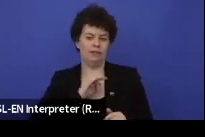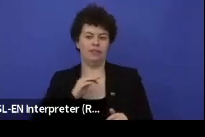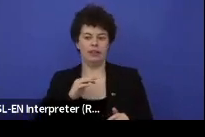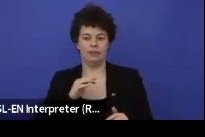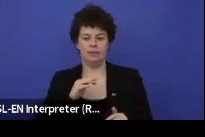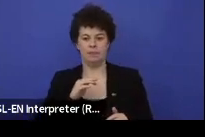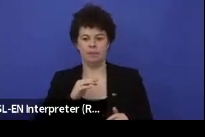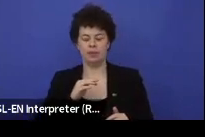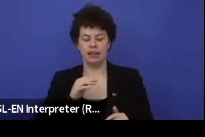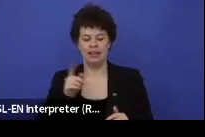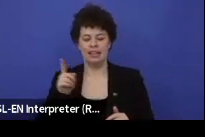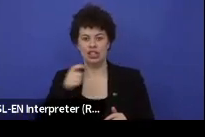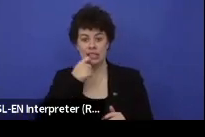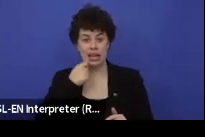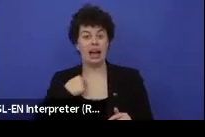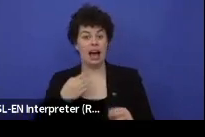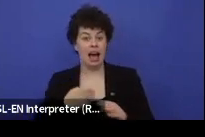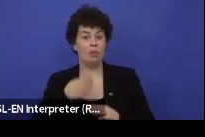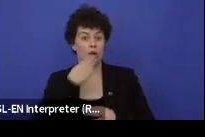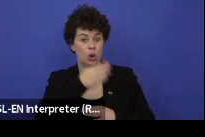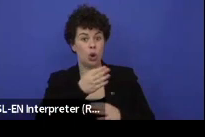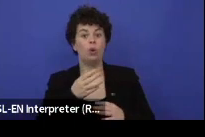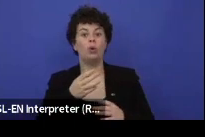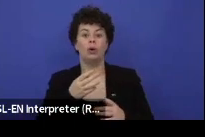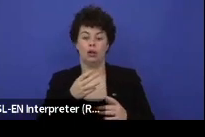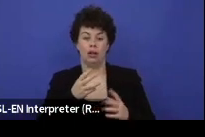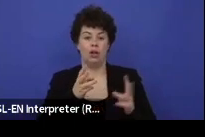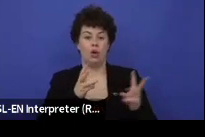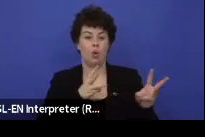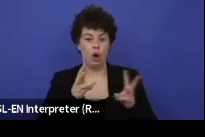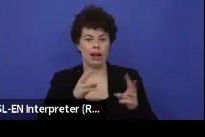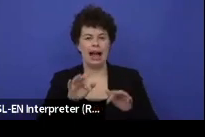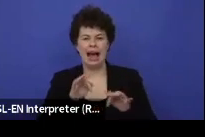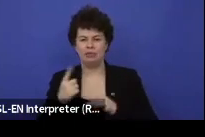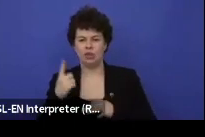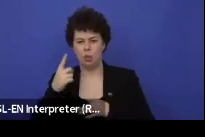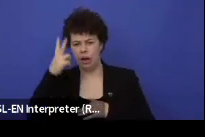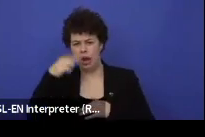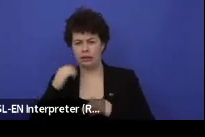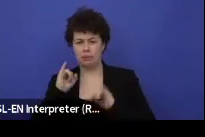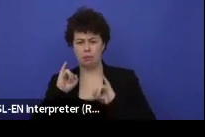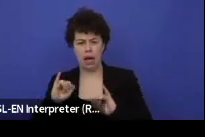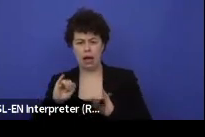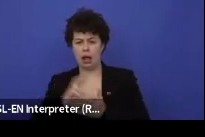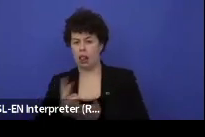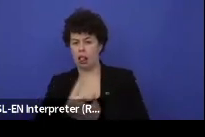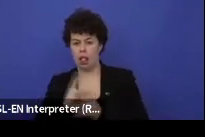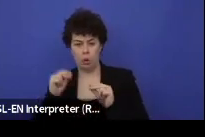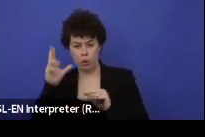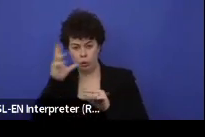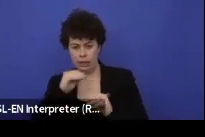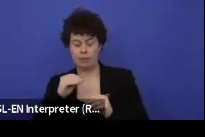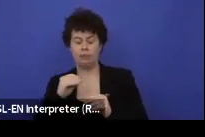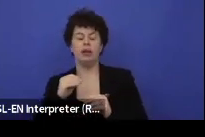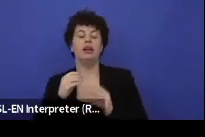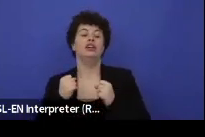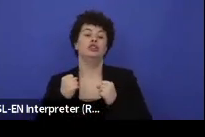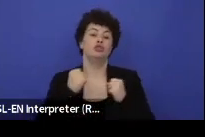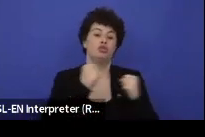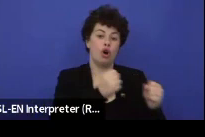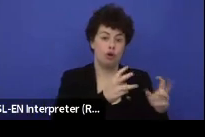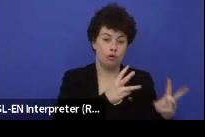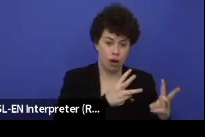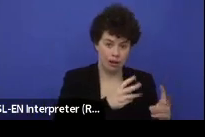was about her going to work the day after she'd had a particularly bad night. And she said, on the drive home, I've